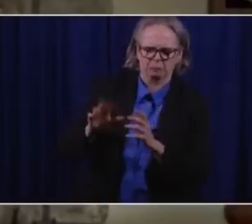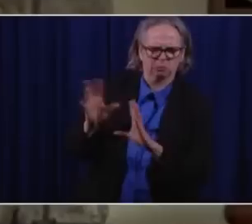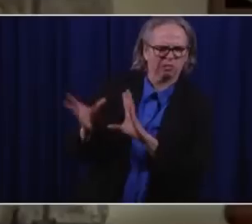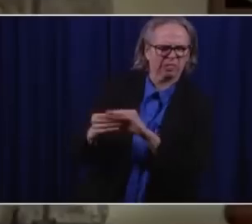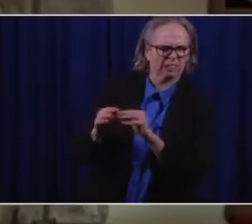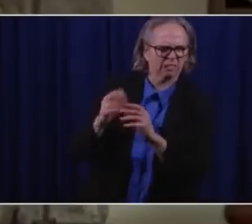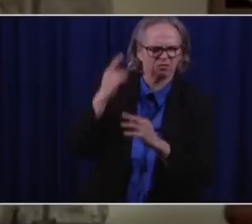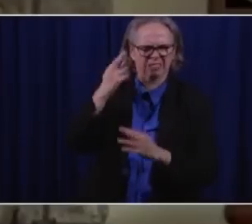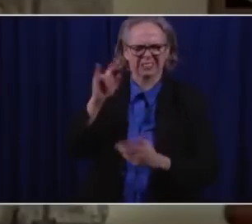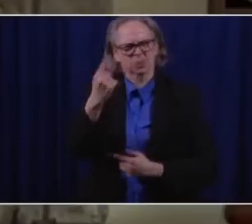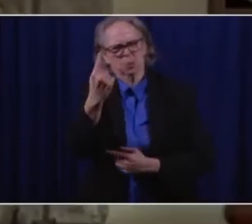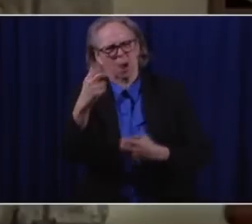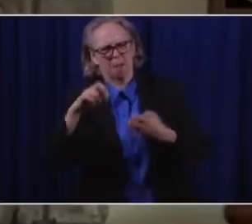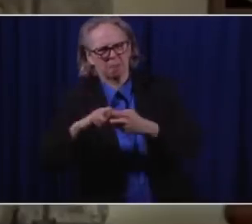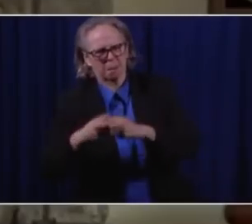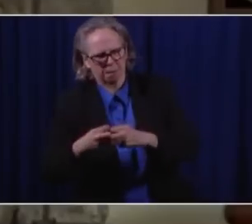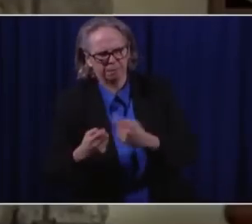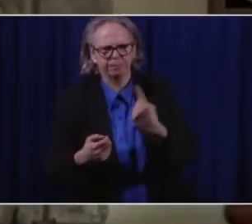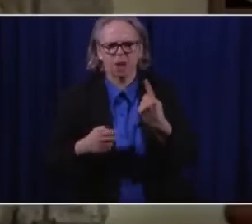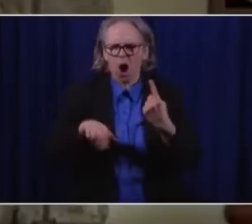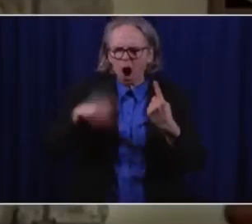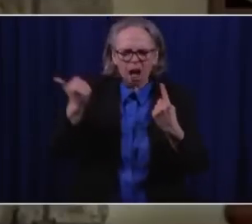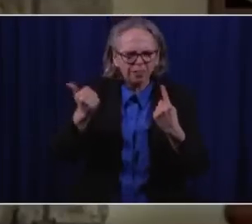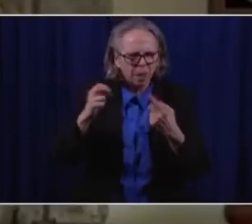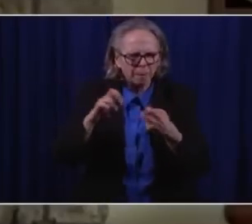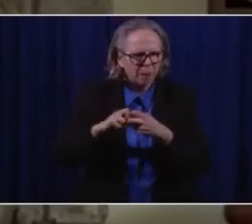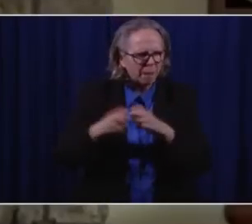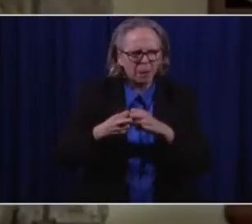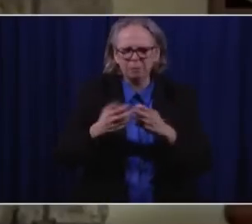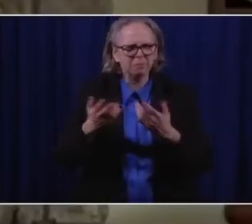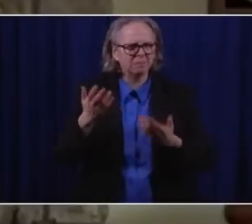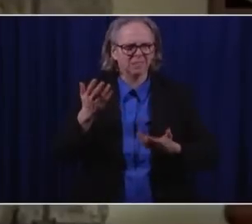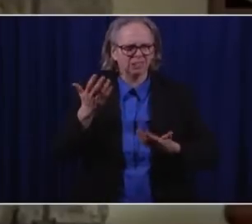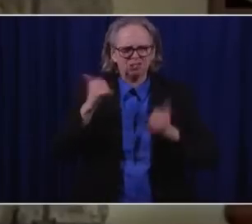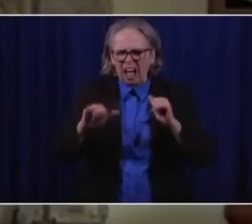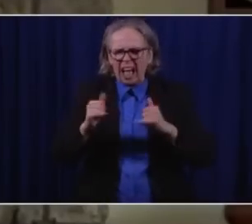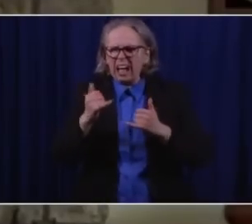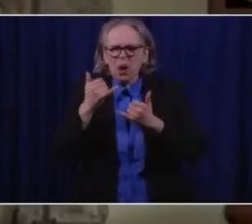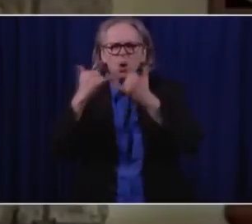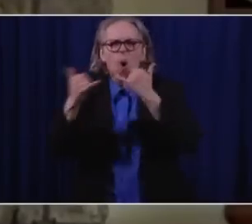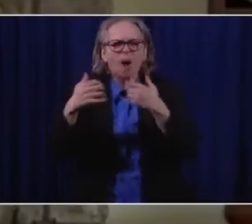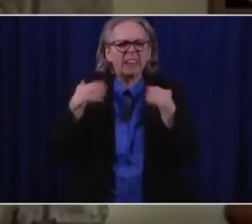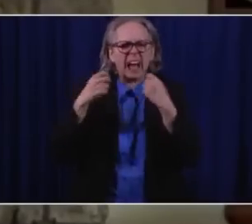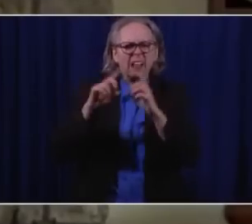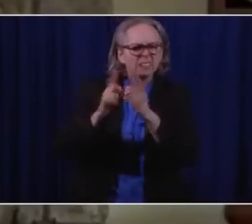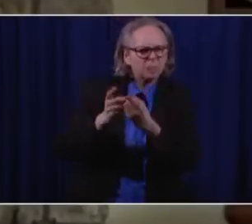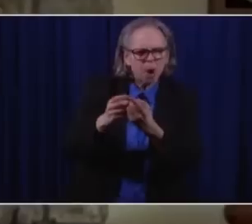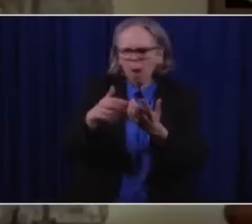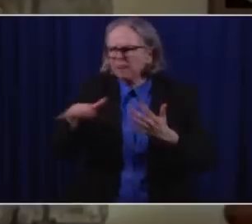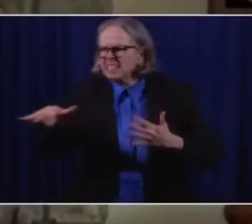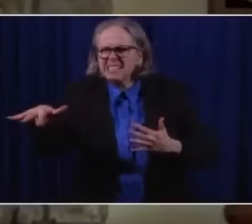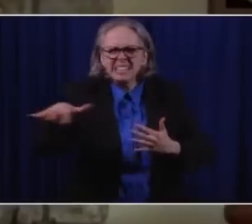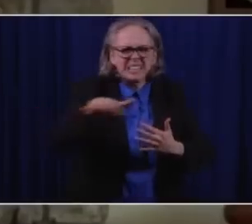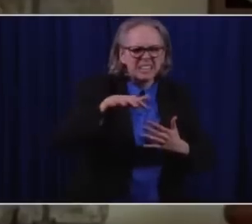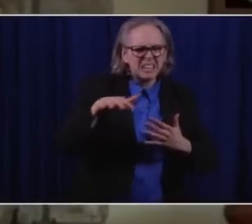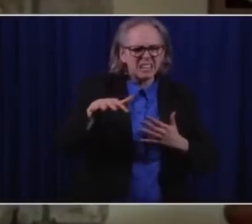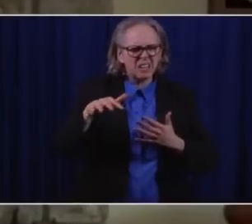understanding, the major problem is we just can't clear these cases fast enough. We were able to clear them up until